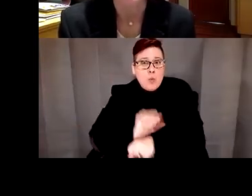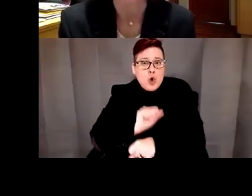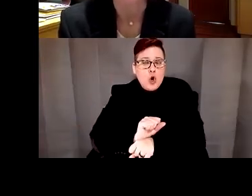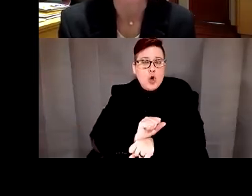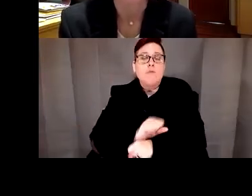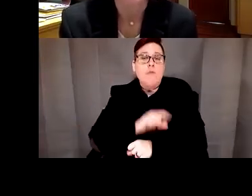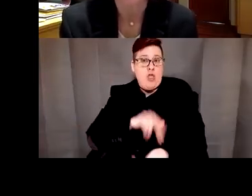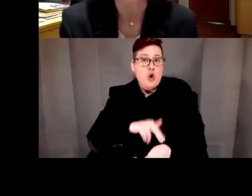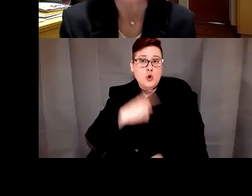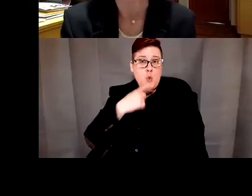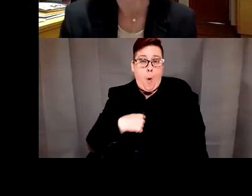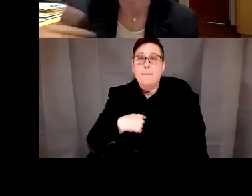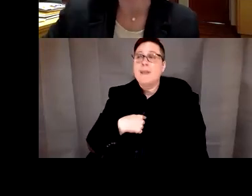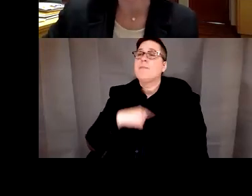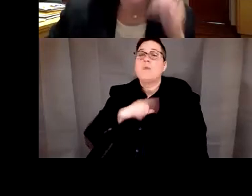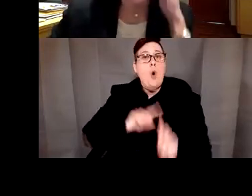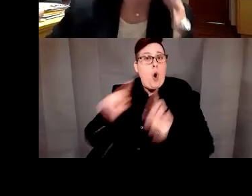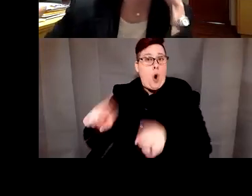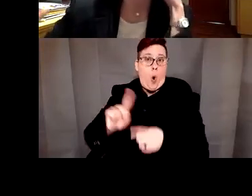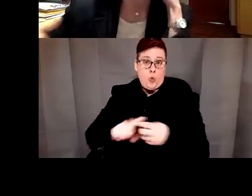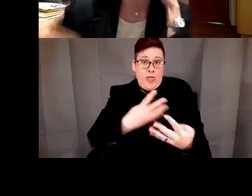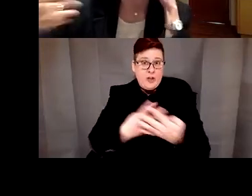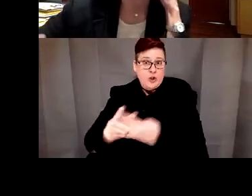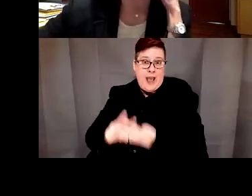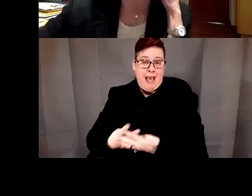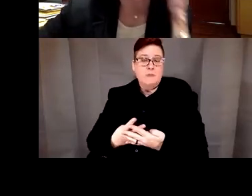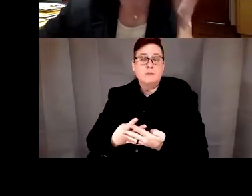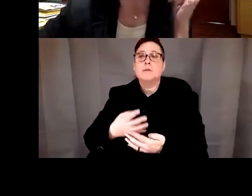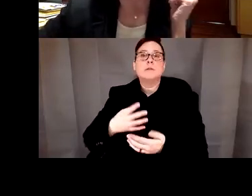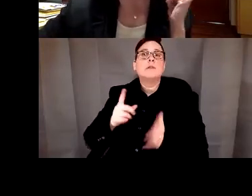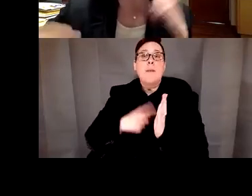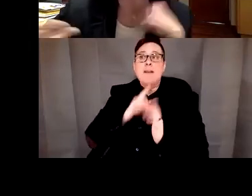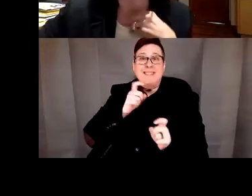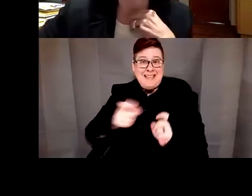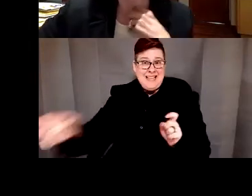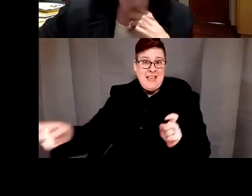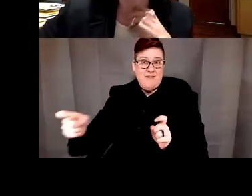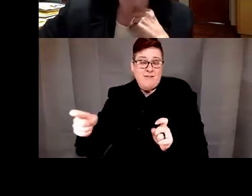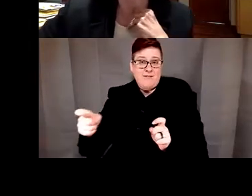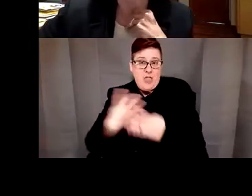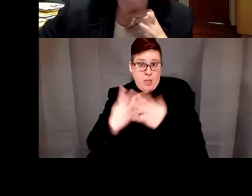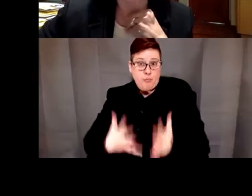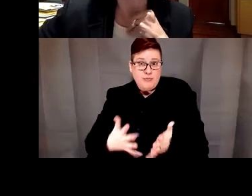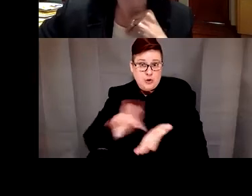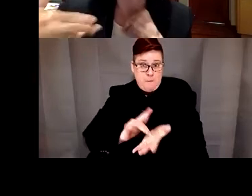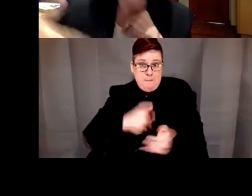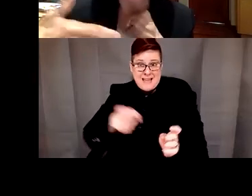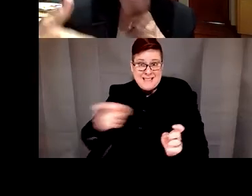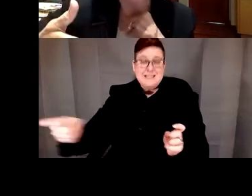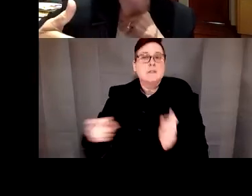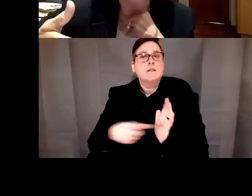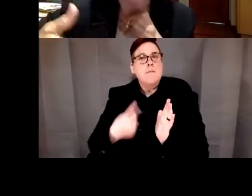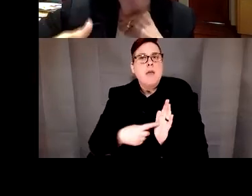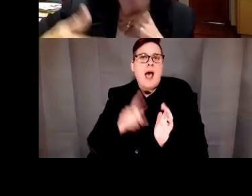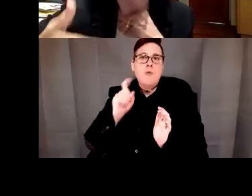that when she would go to the various jail cells, sometimes you would hand the medications to the inmate, but sometimes you had to